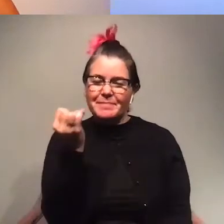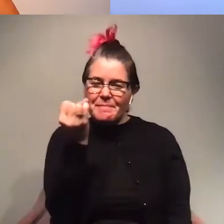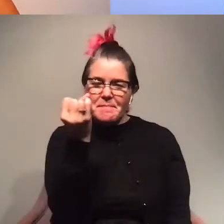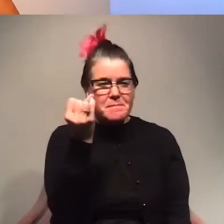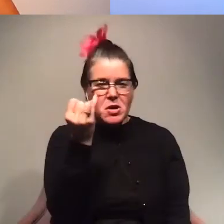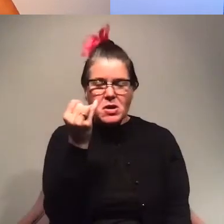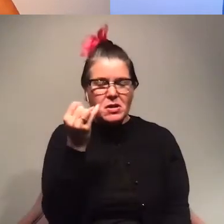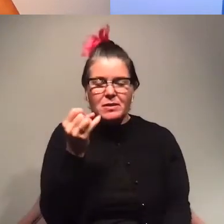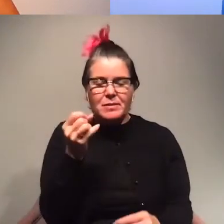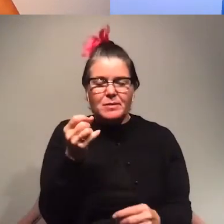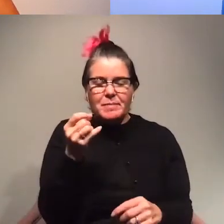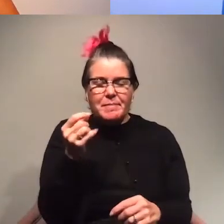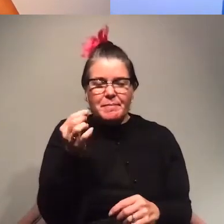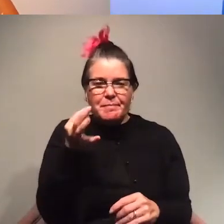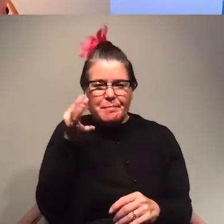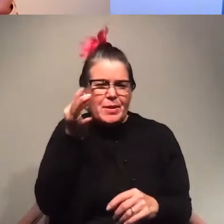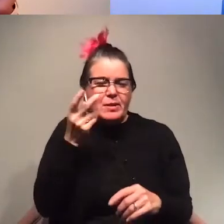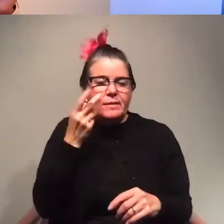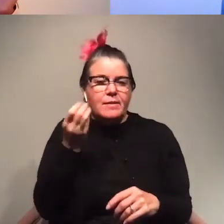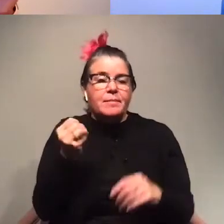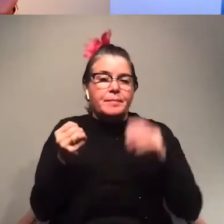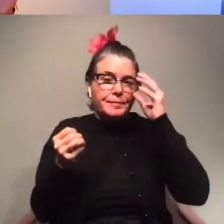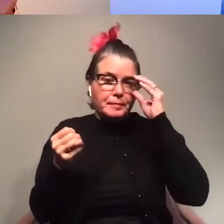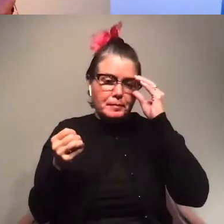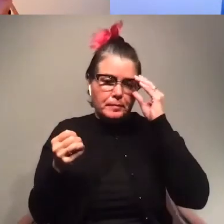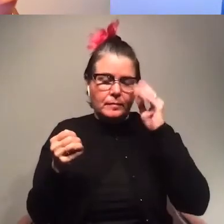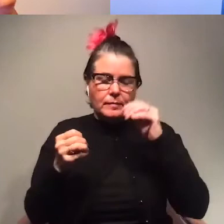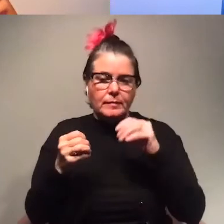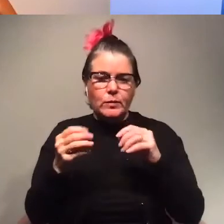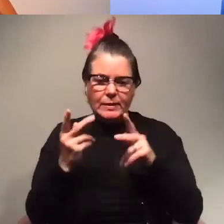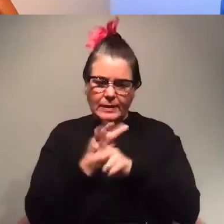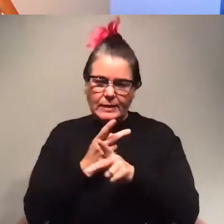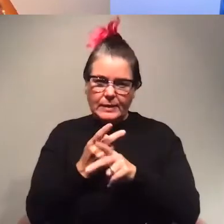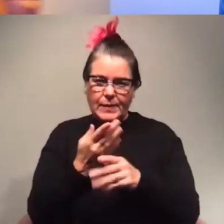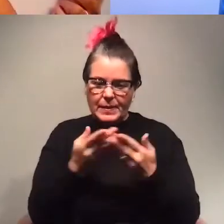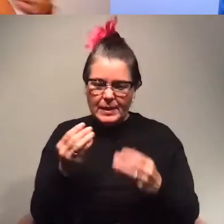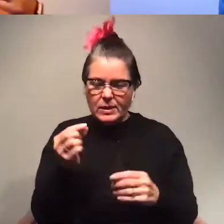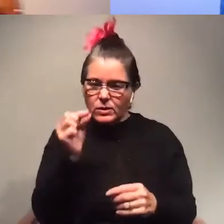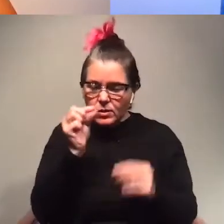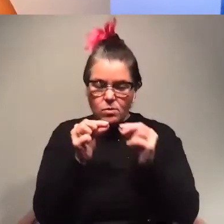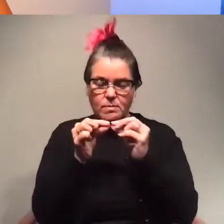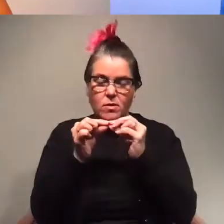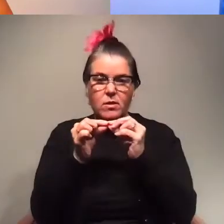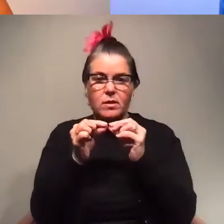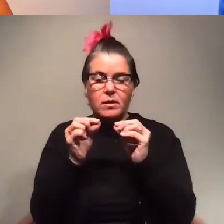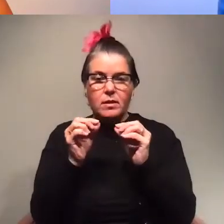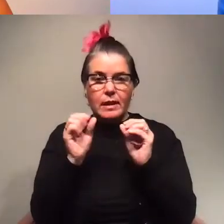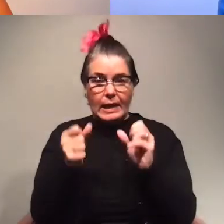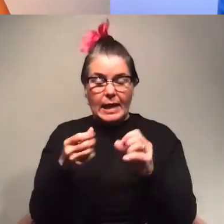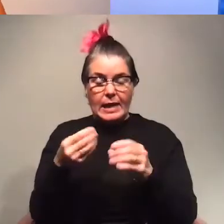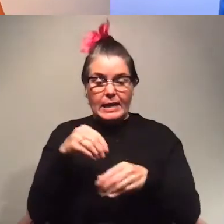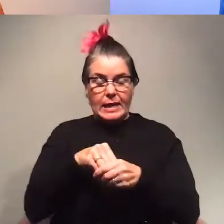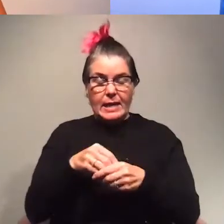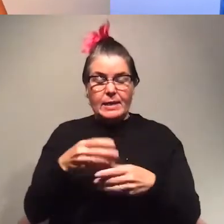that you can barely see them. And so they really wanted to understand, if things are so small that they can get into your bloodstream,